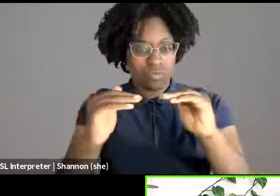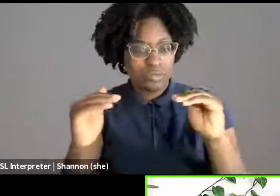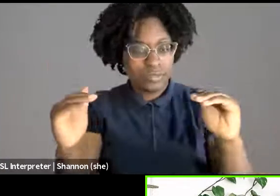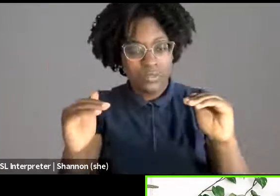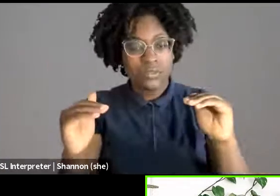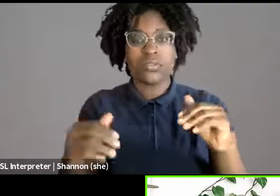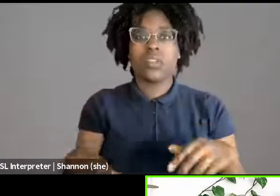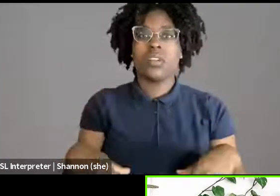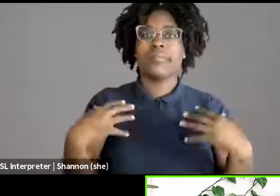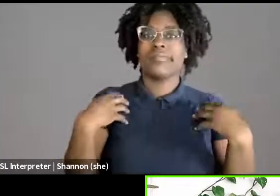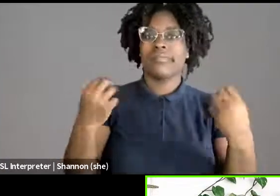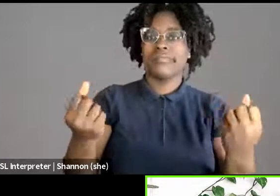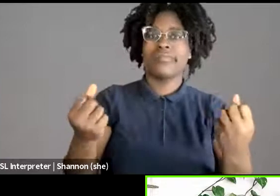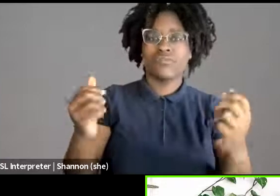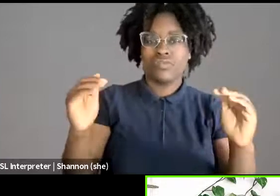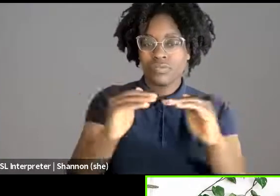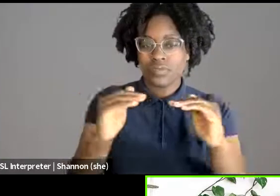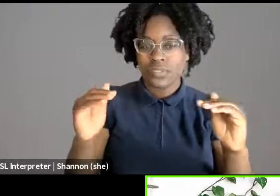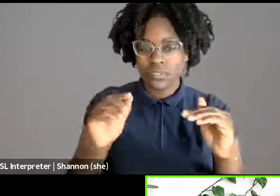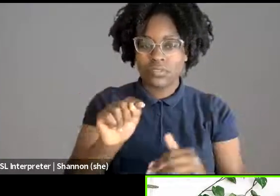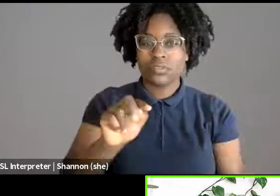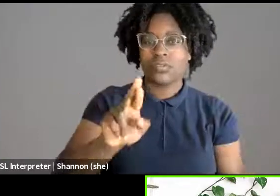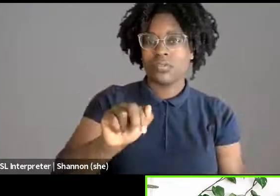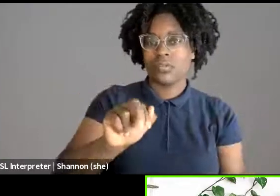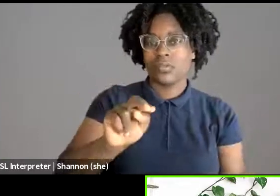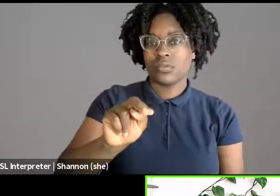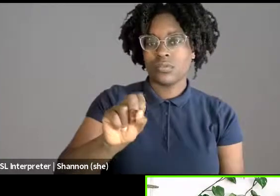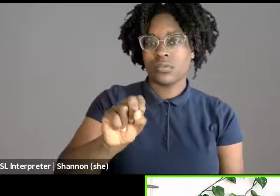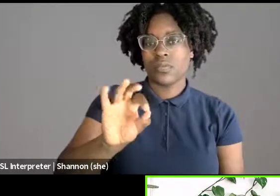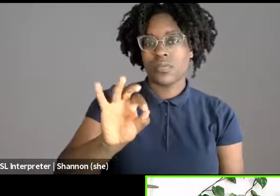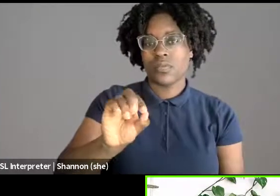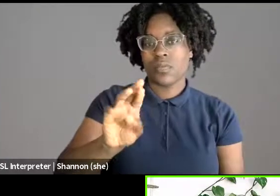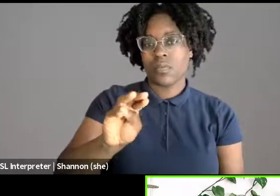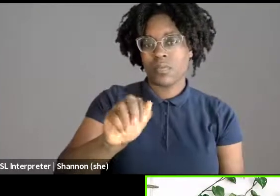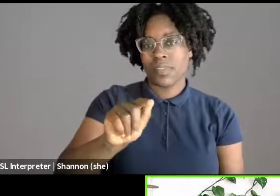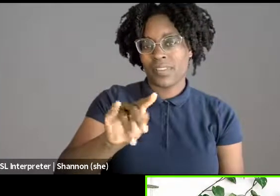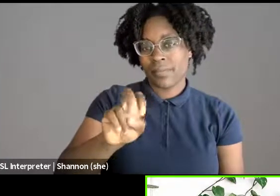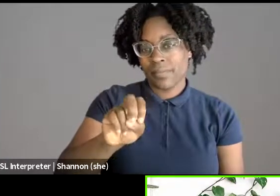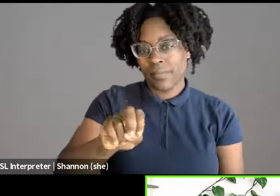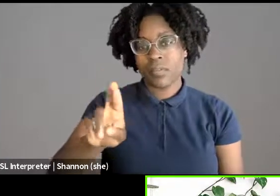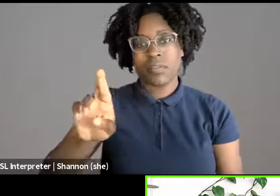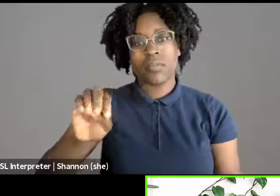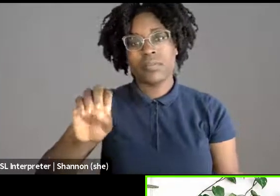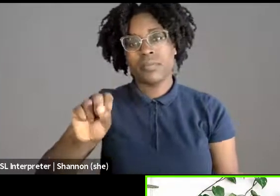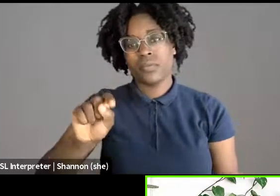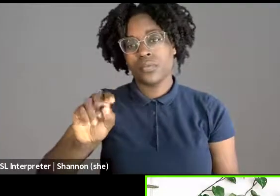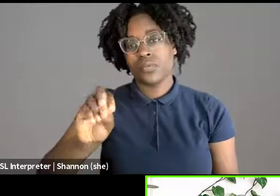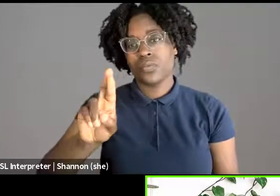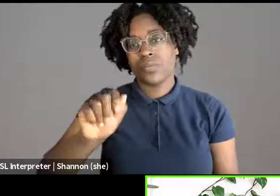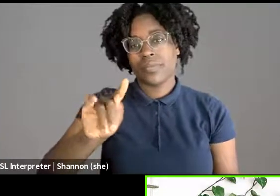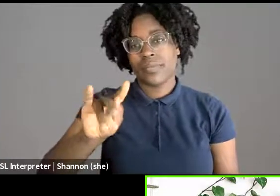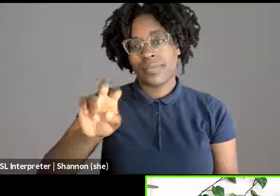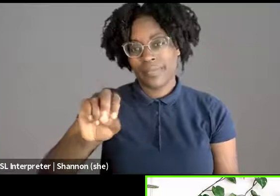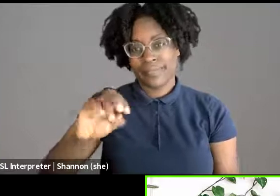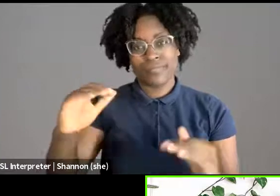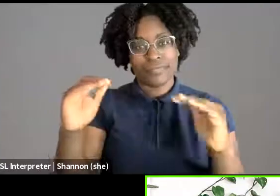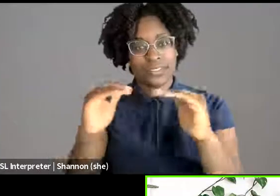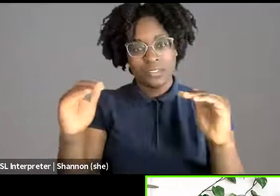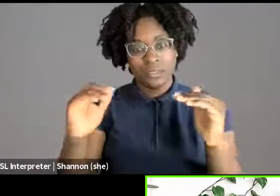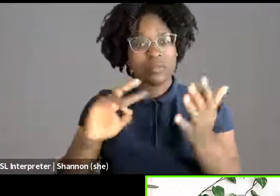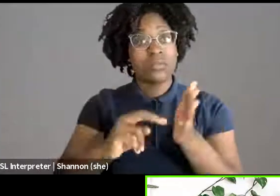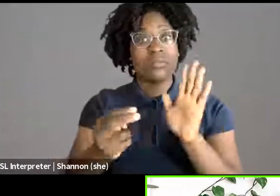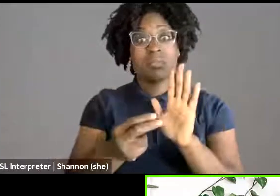to maintain a relationship over time. We're committed to repairing any harm that happens in the course of that